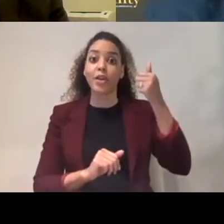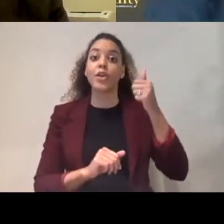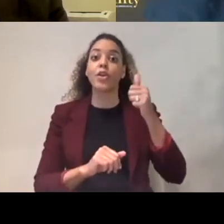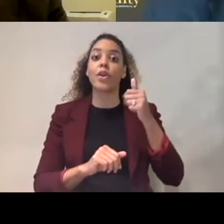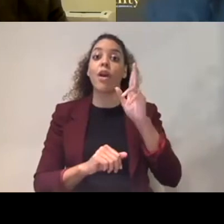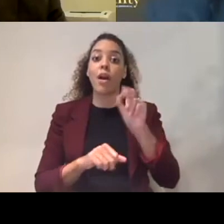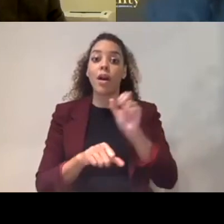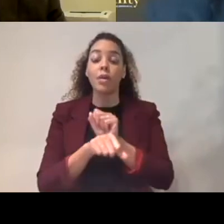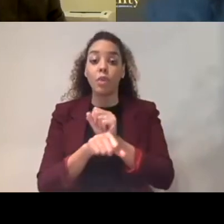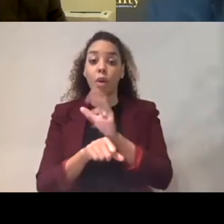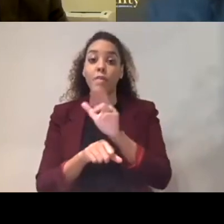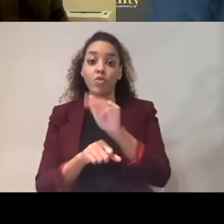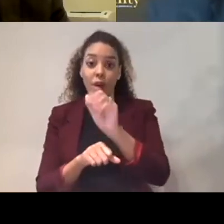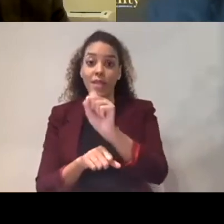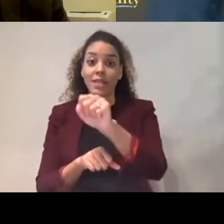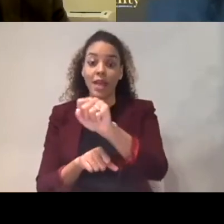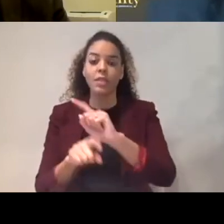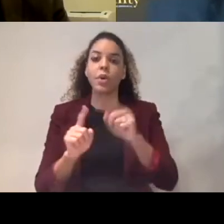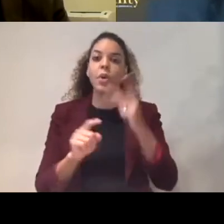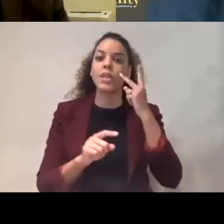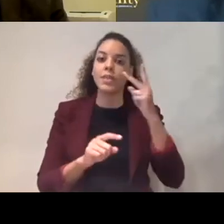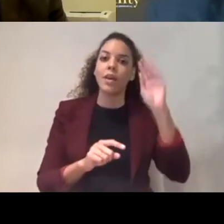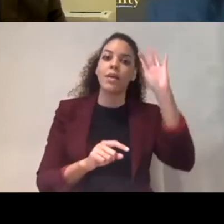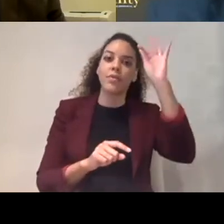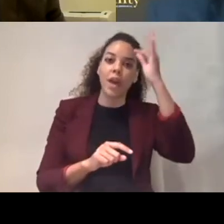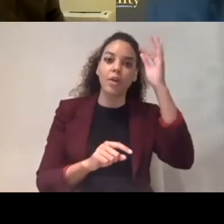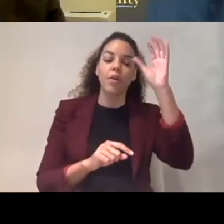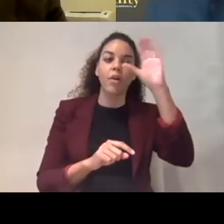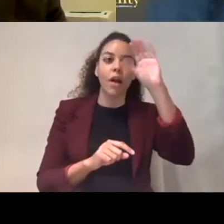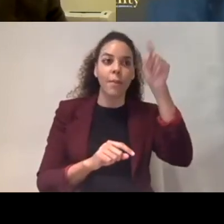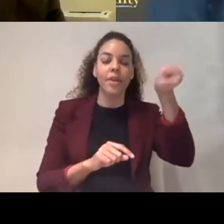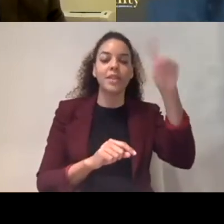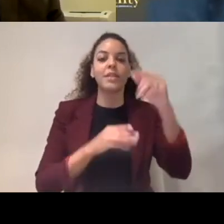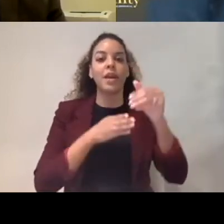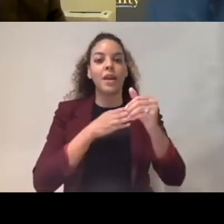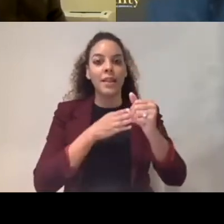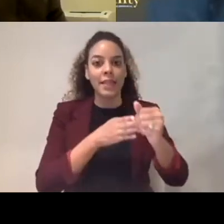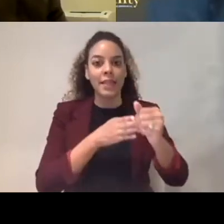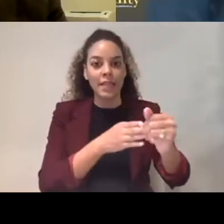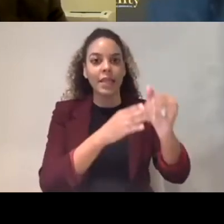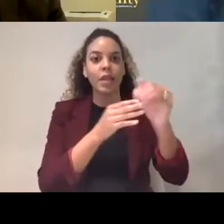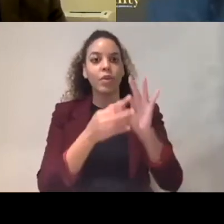see companies that are federal contractors taking the lead in adopting inclusive